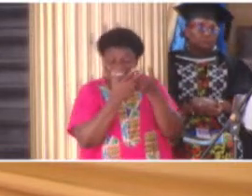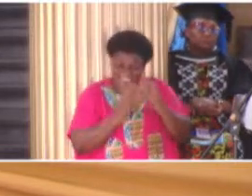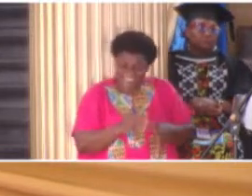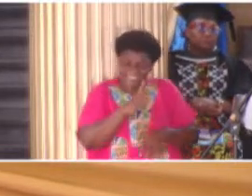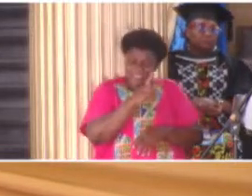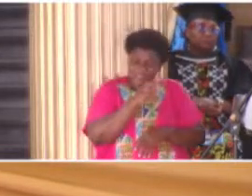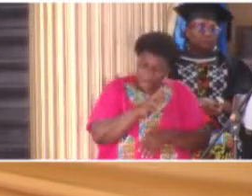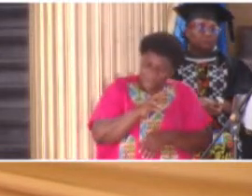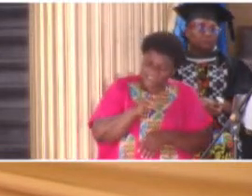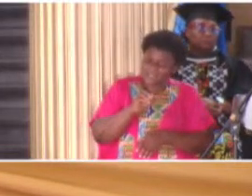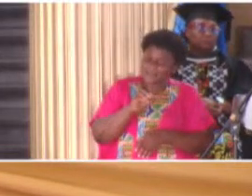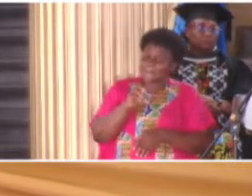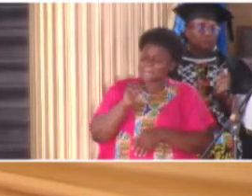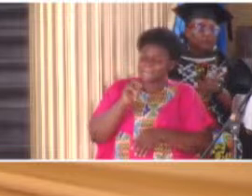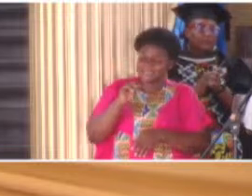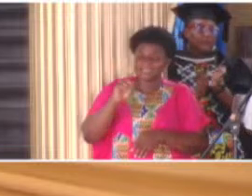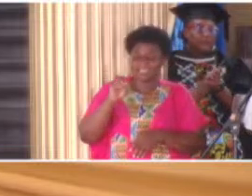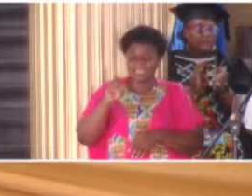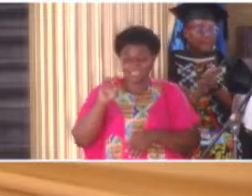Mrs. Enyonam Pepena.